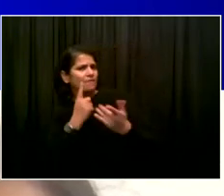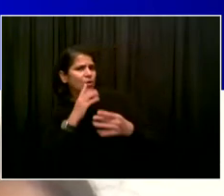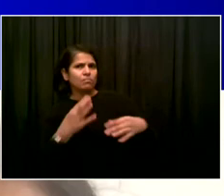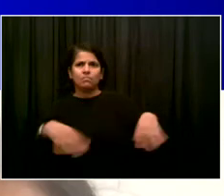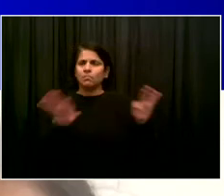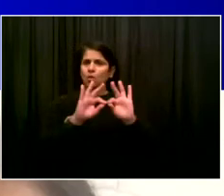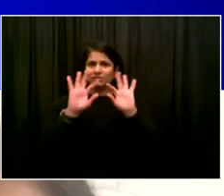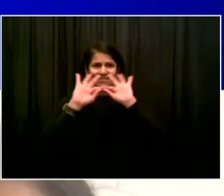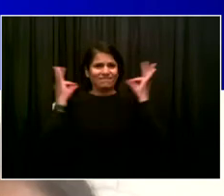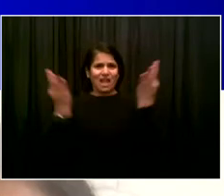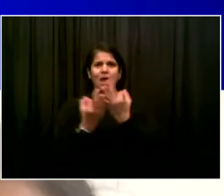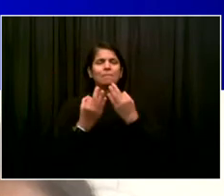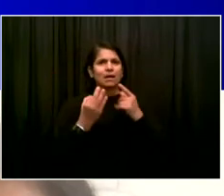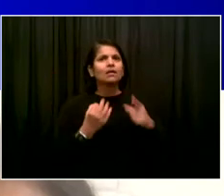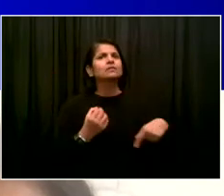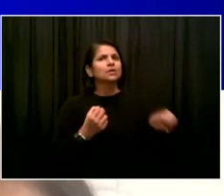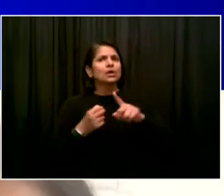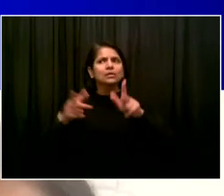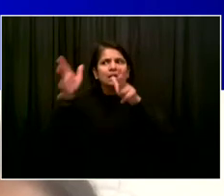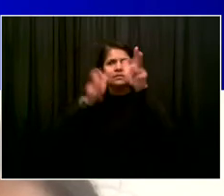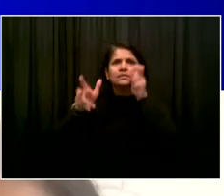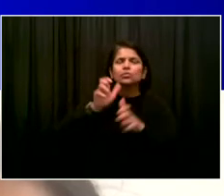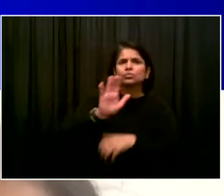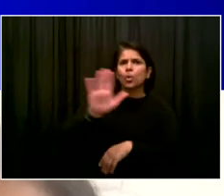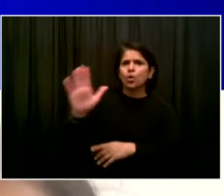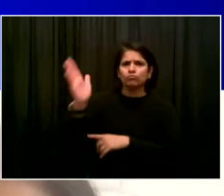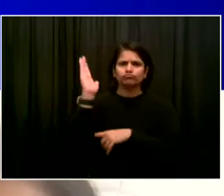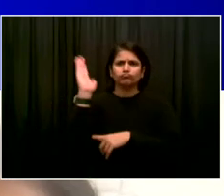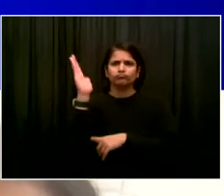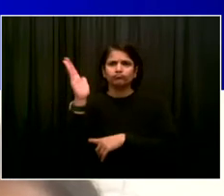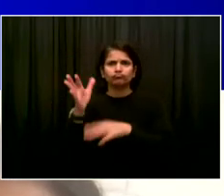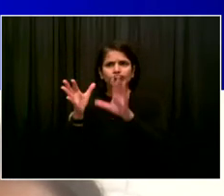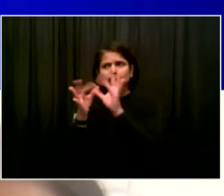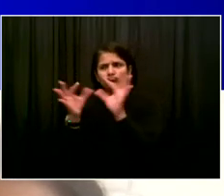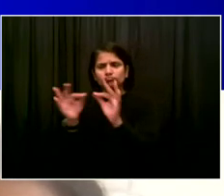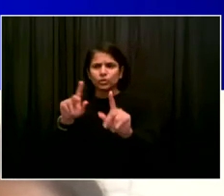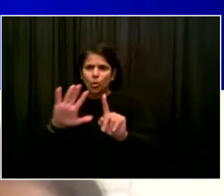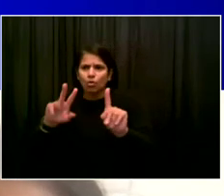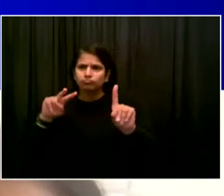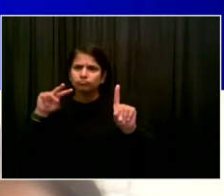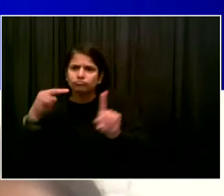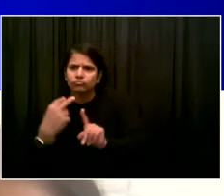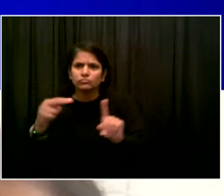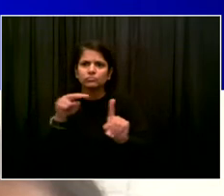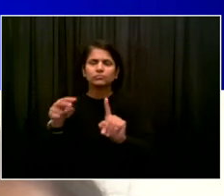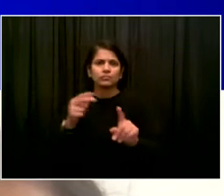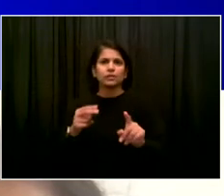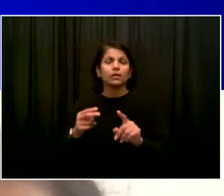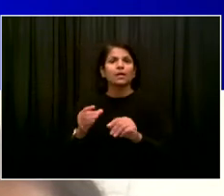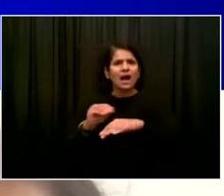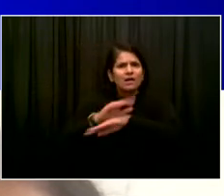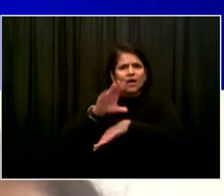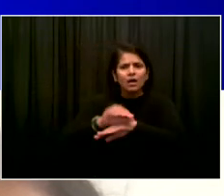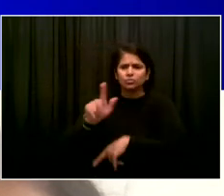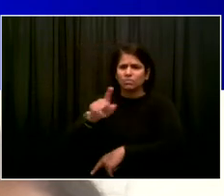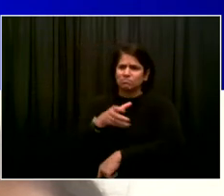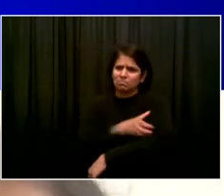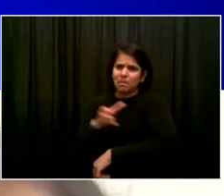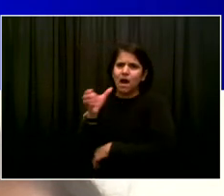the reassurance is so much more powerful when it comes from a voice of expertise like yours. And